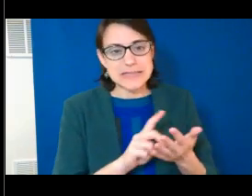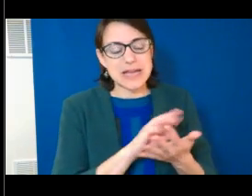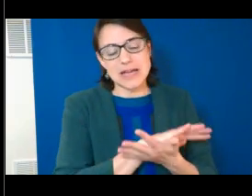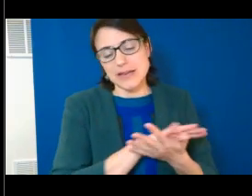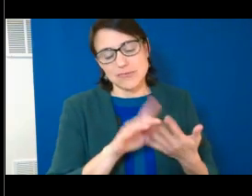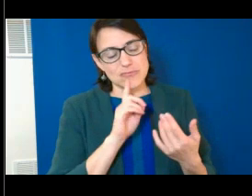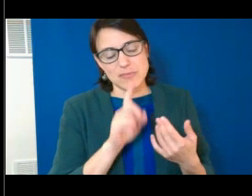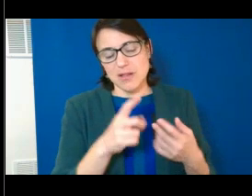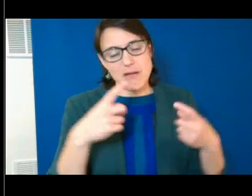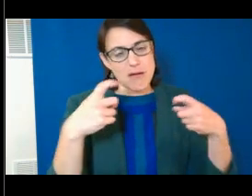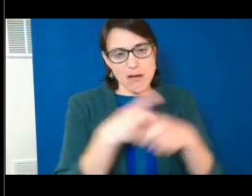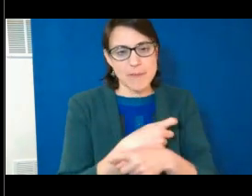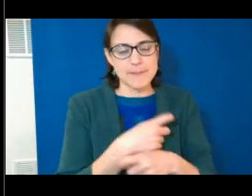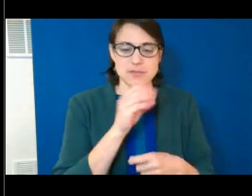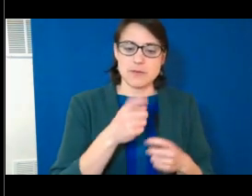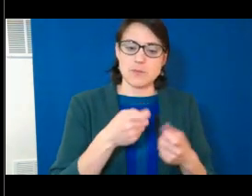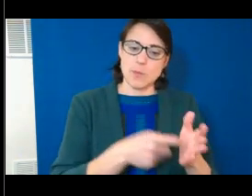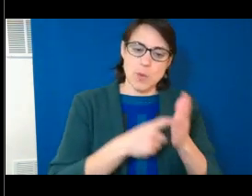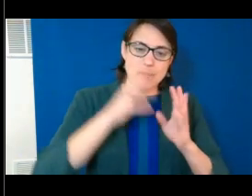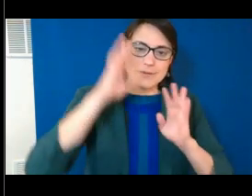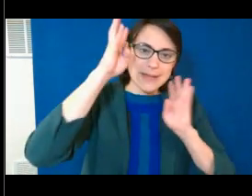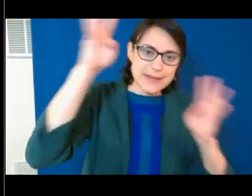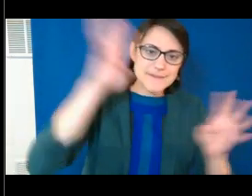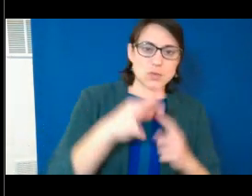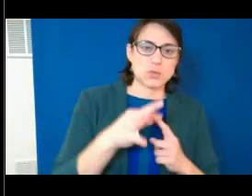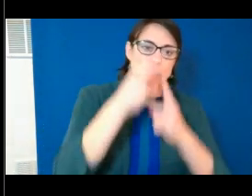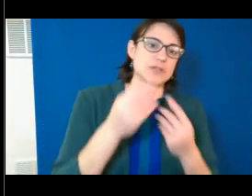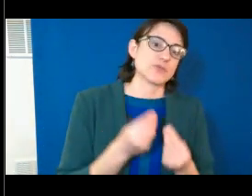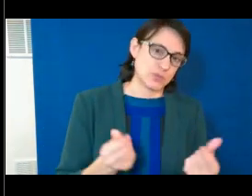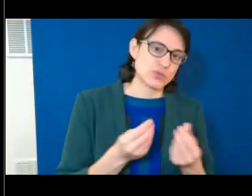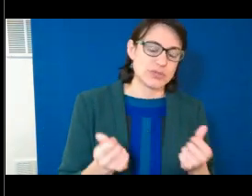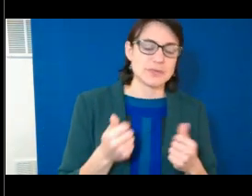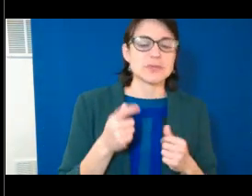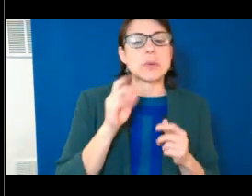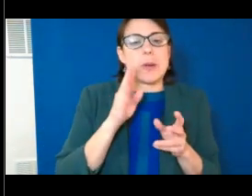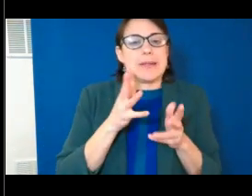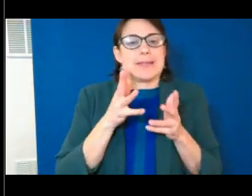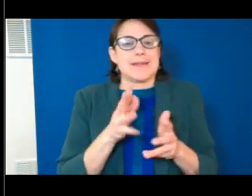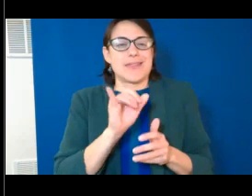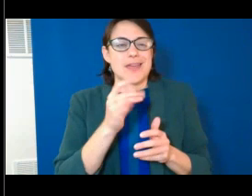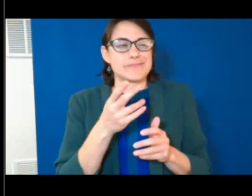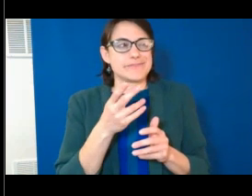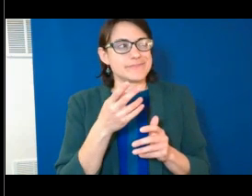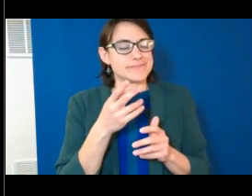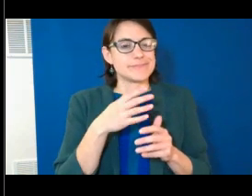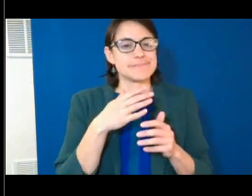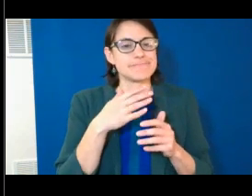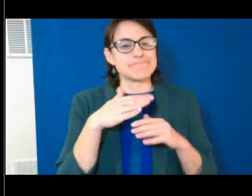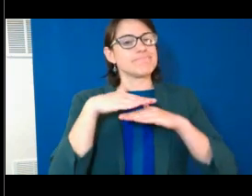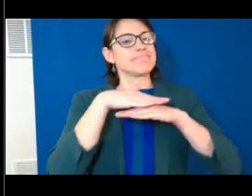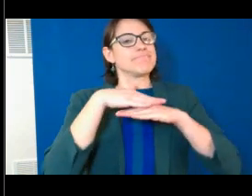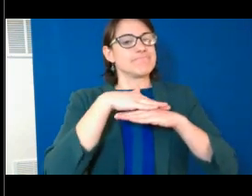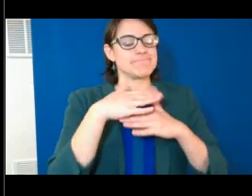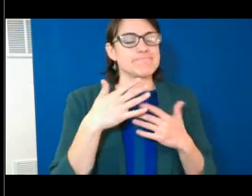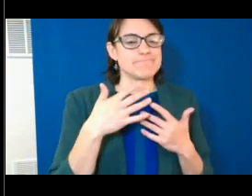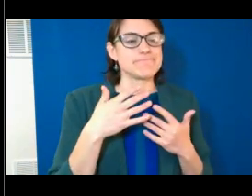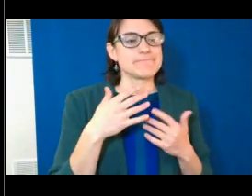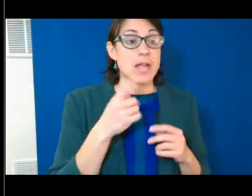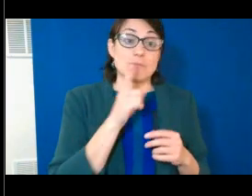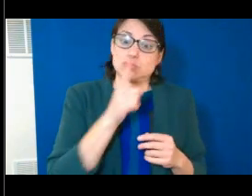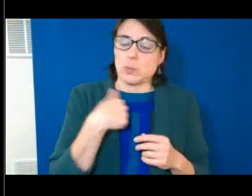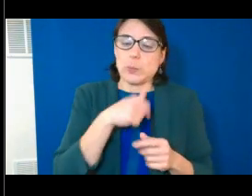requires, innovative, unique solutions. So I'll just leave it kind of high level there. I'm sure there's projects we could speak about that get